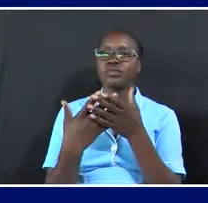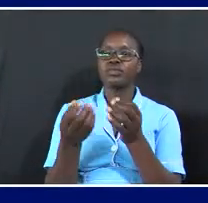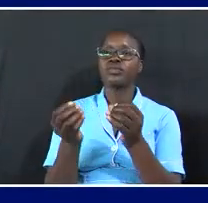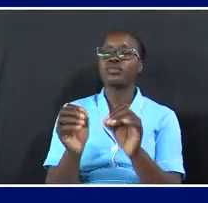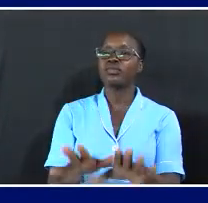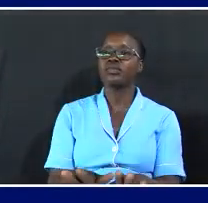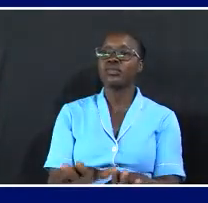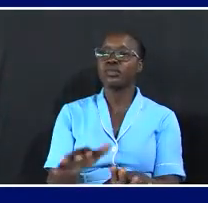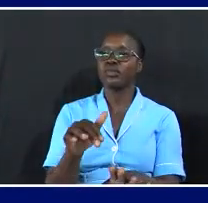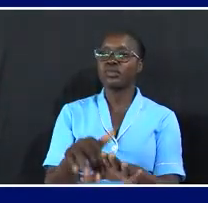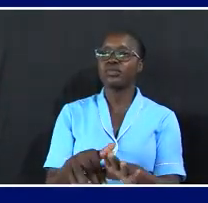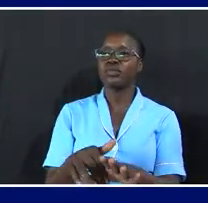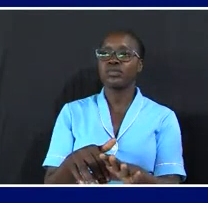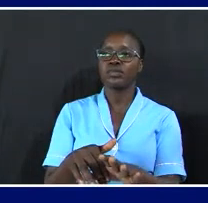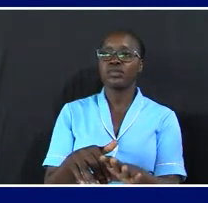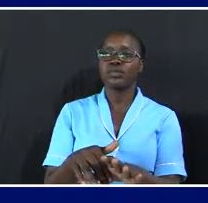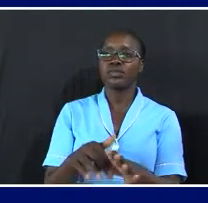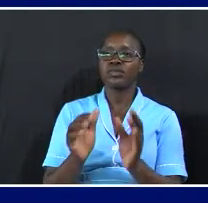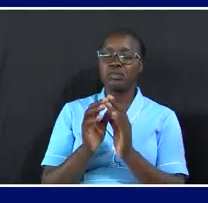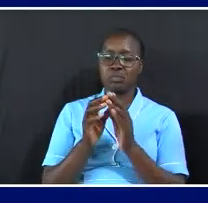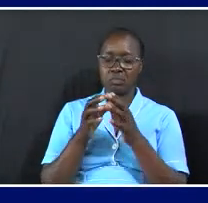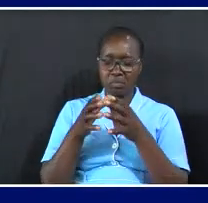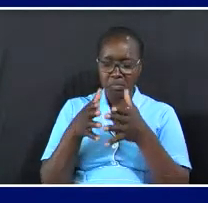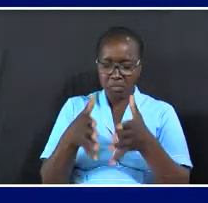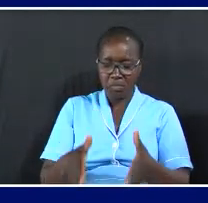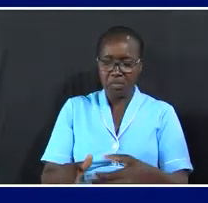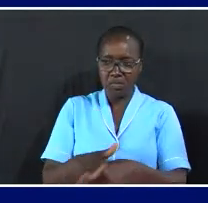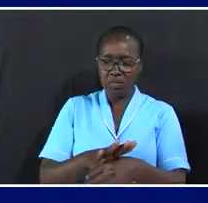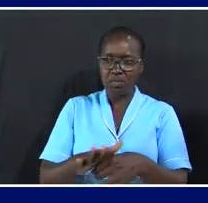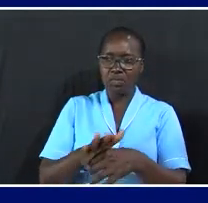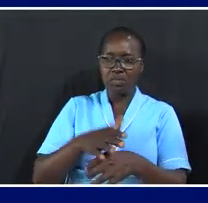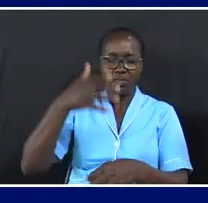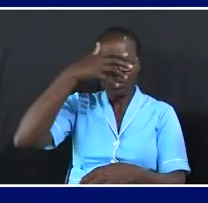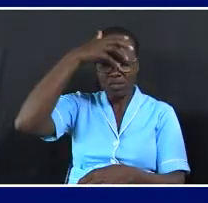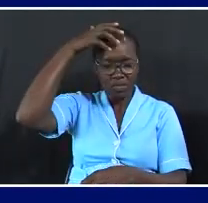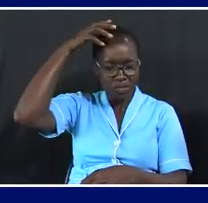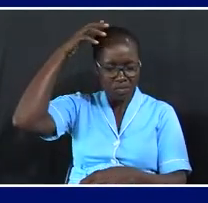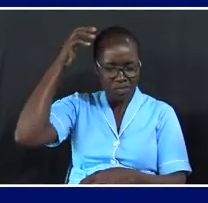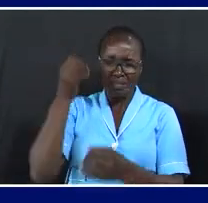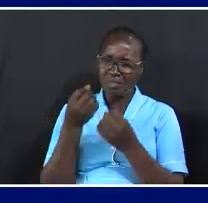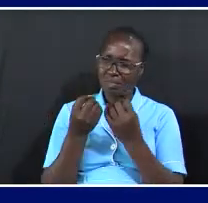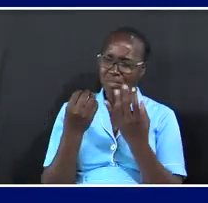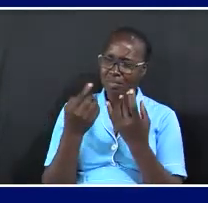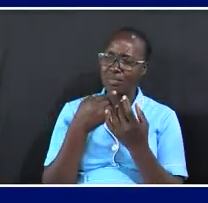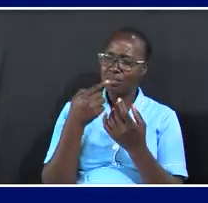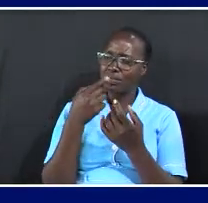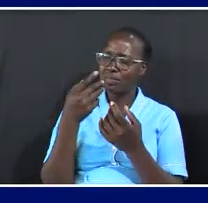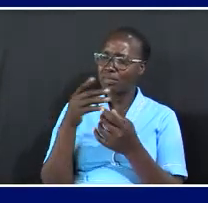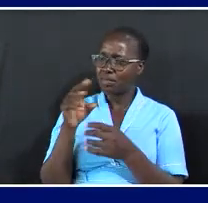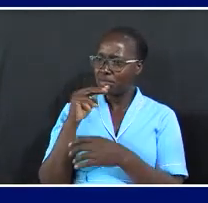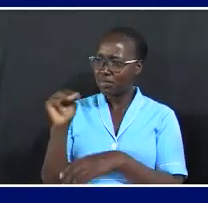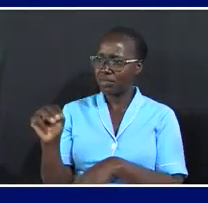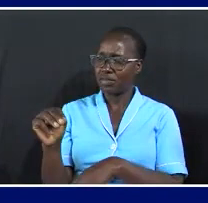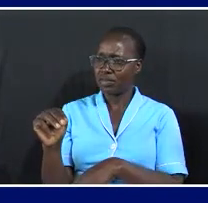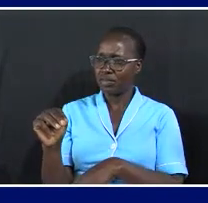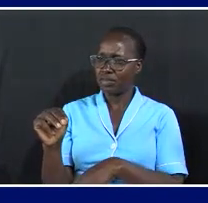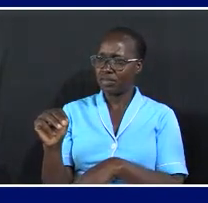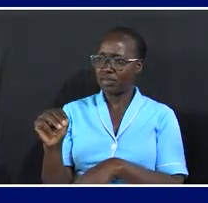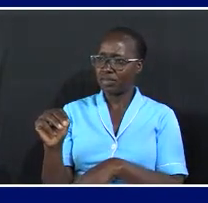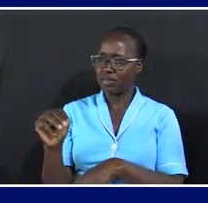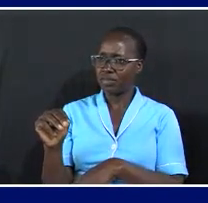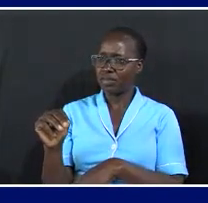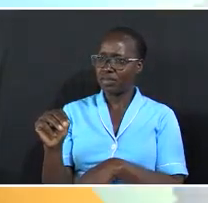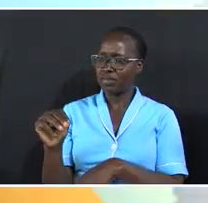thrown into the pit filled with lions. And he said to Daniel, you